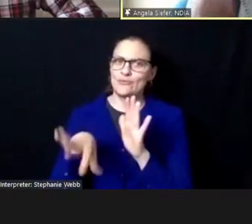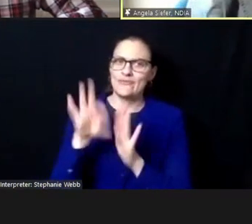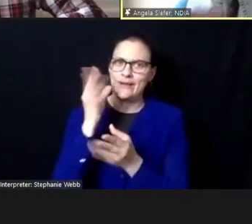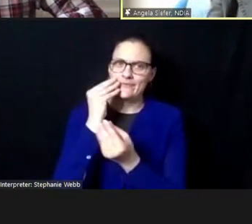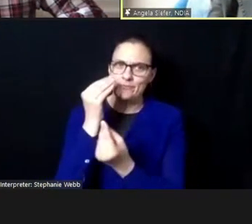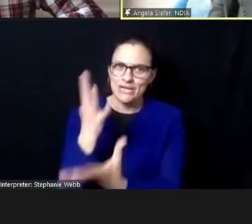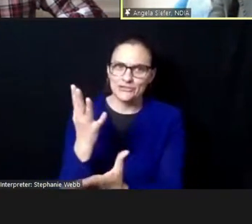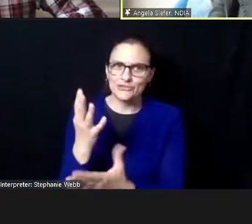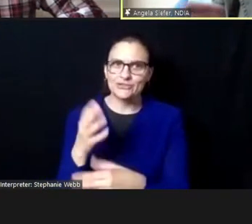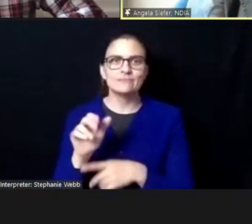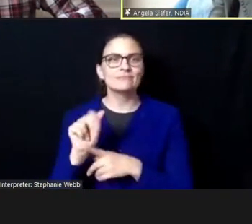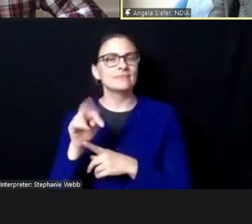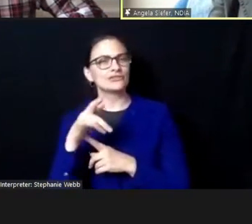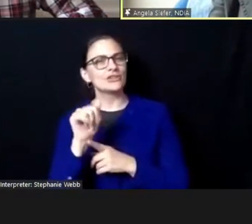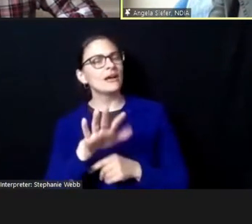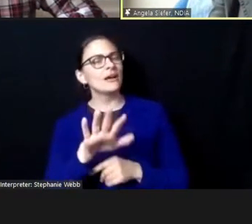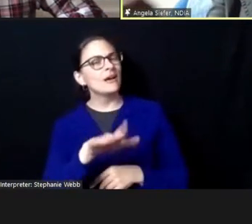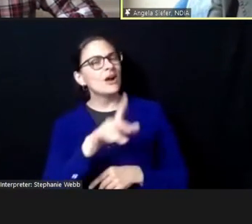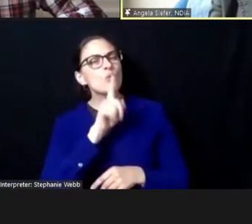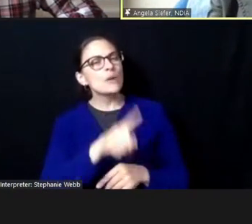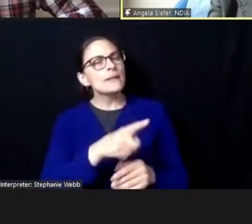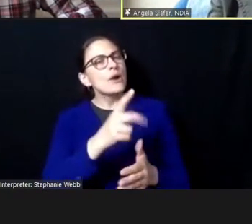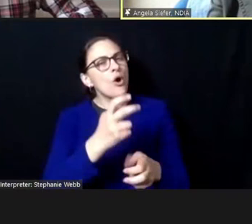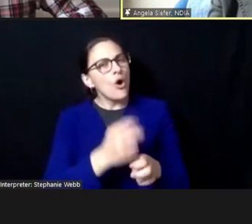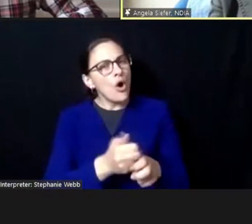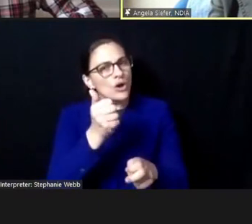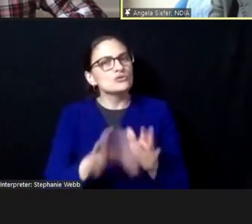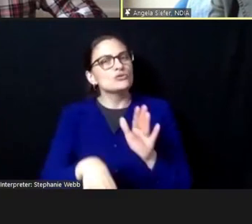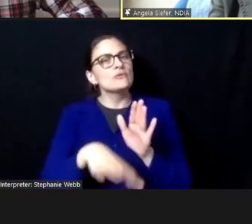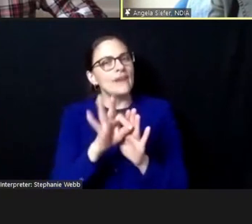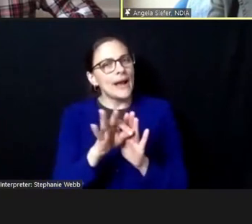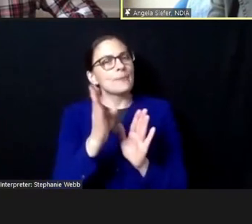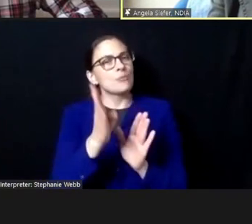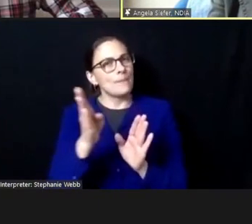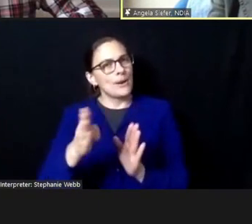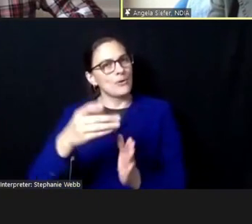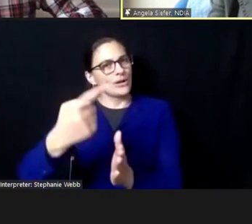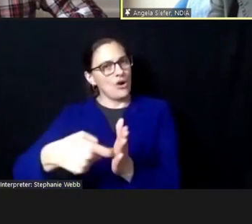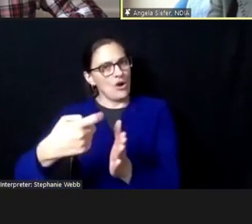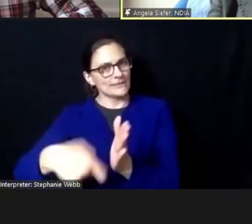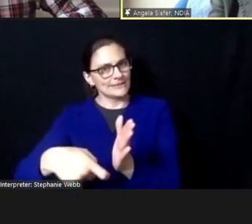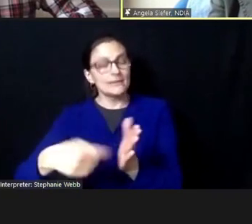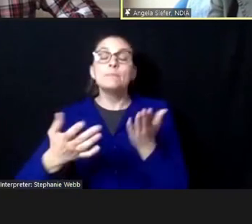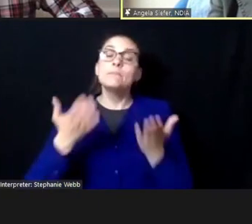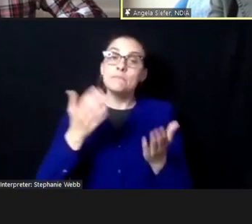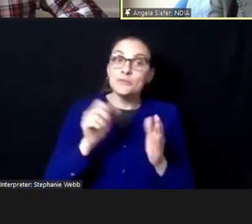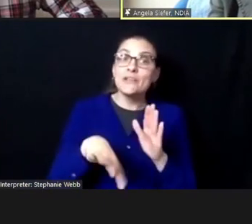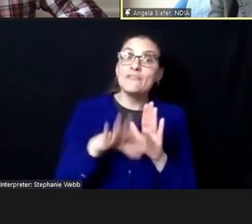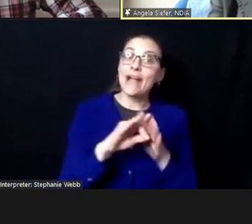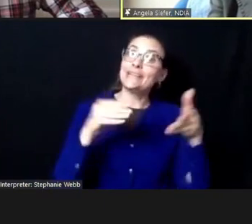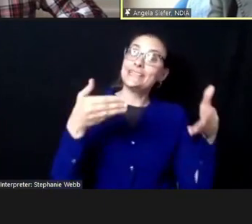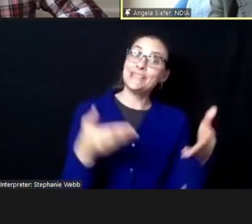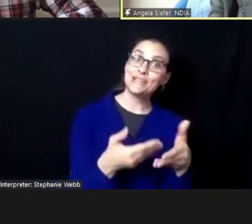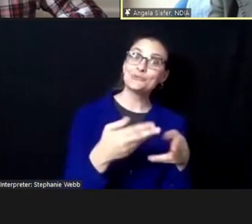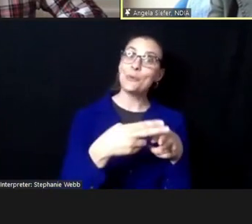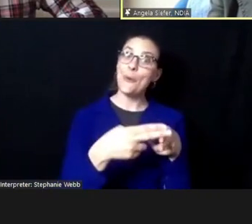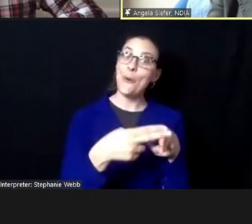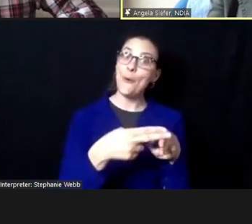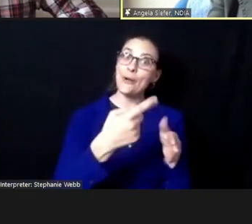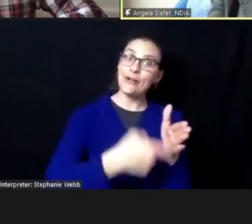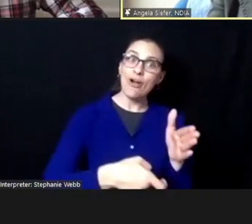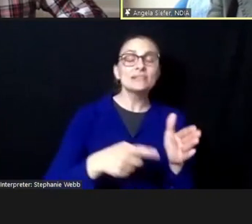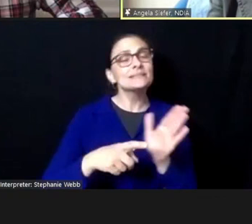an introductory cost. Sometimes you can find an ongoing cost for it, but that's definitely the hardest piece of that